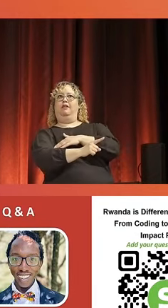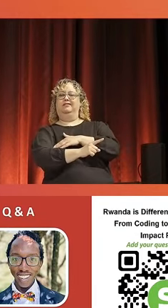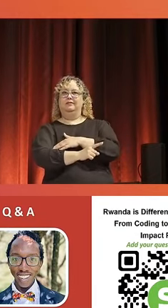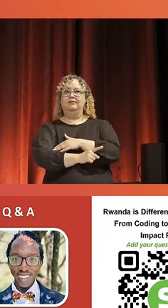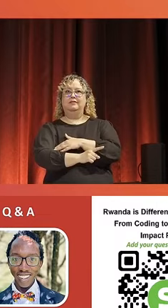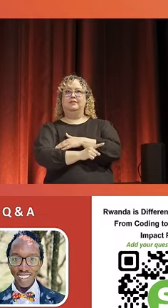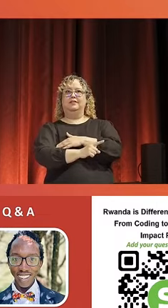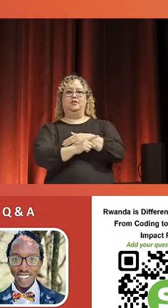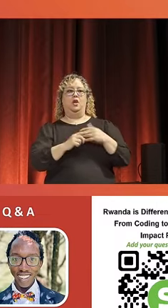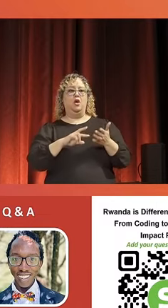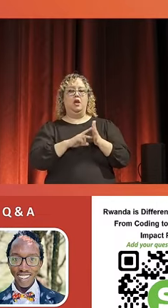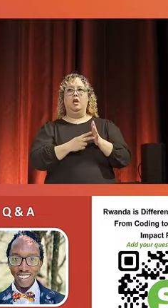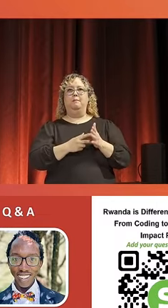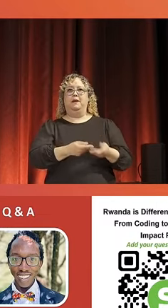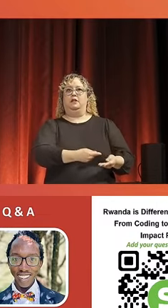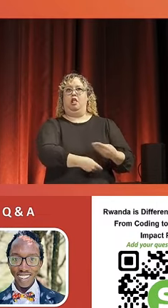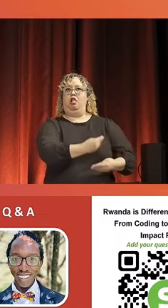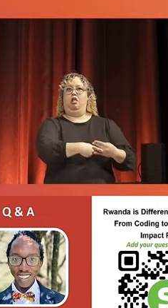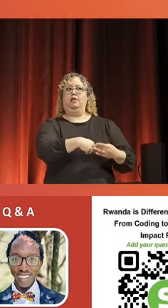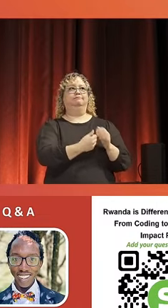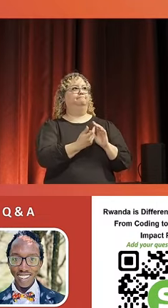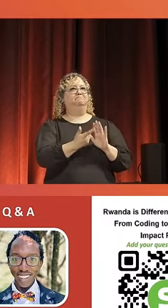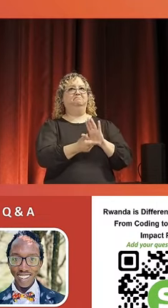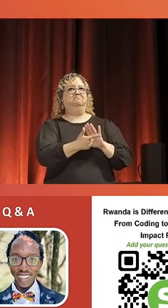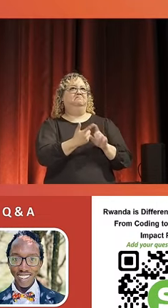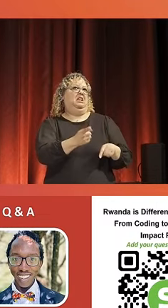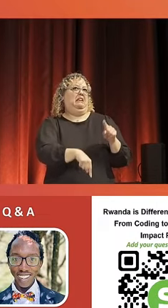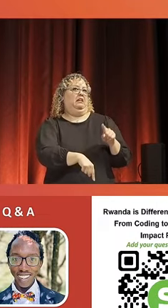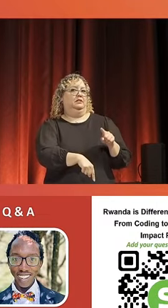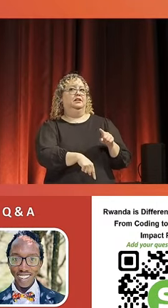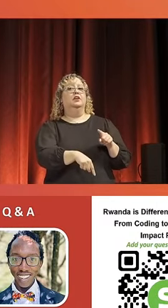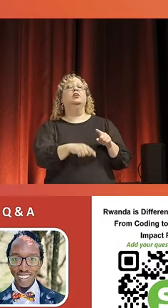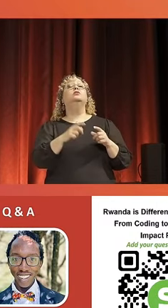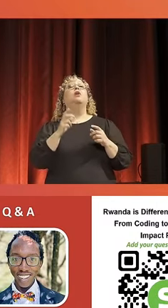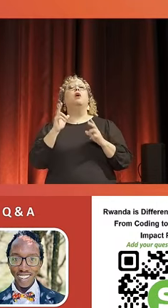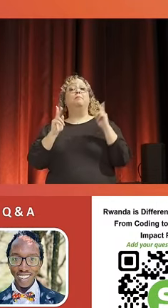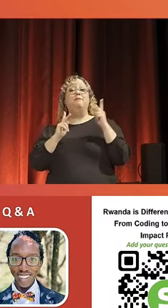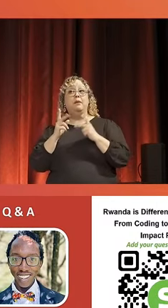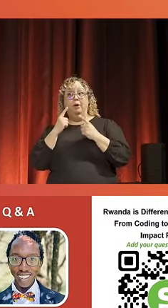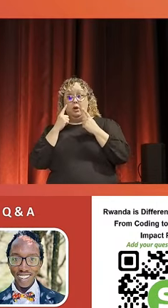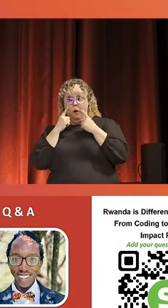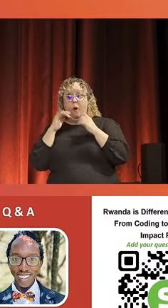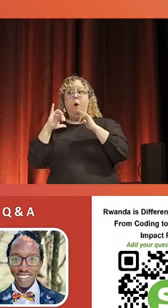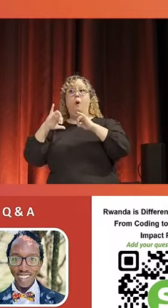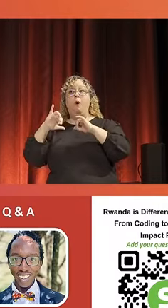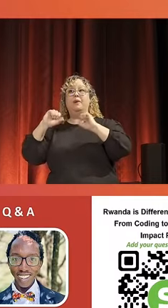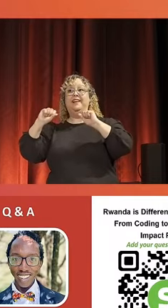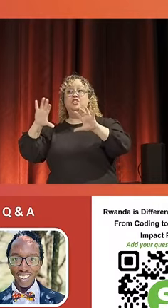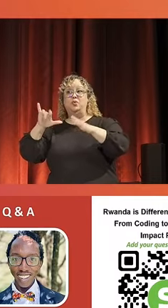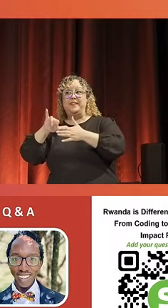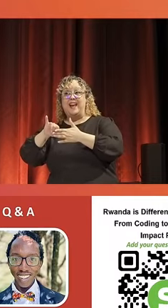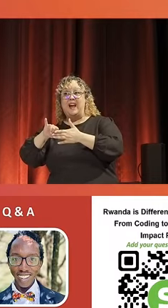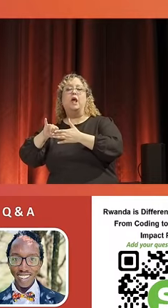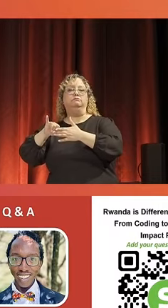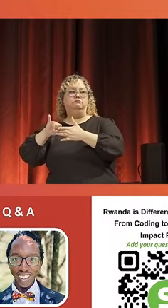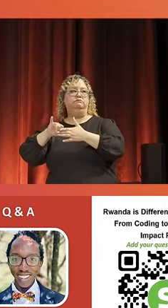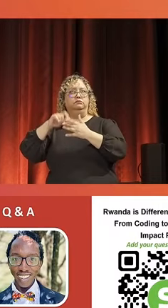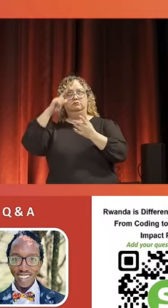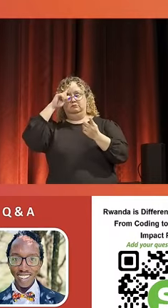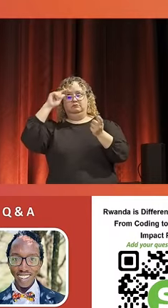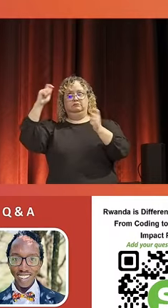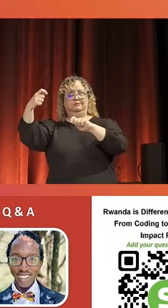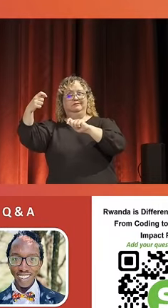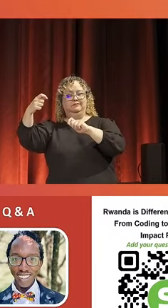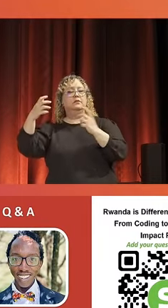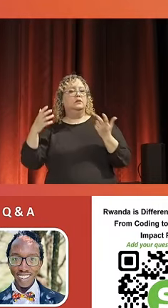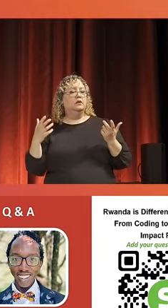and once people have seen what can be, then there's a shift. And you know, when we look back at